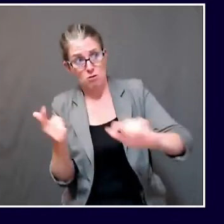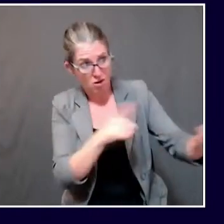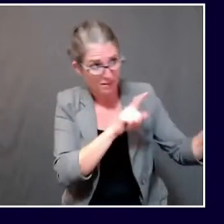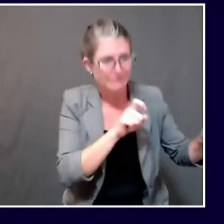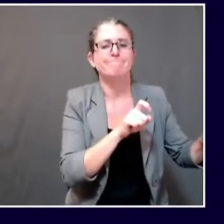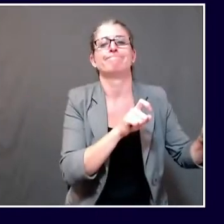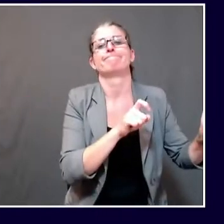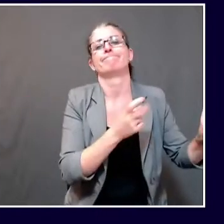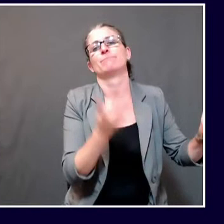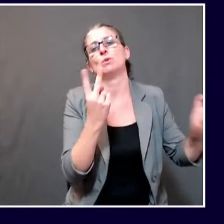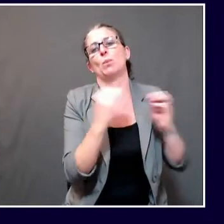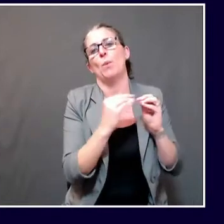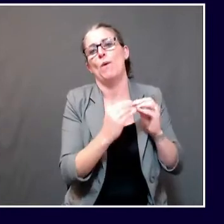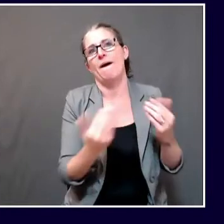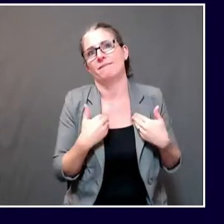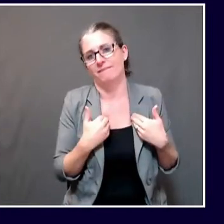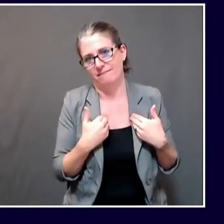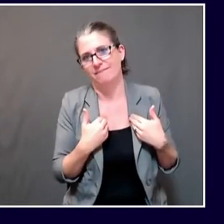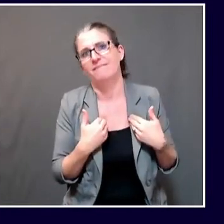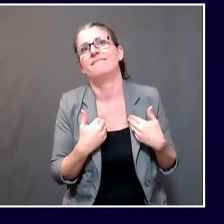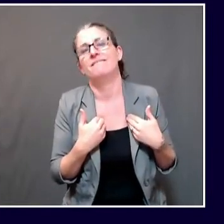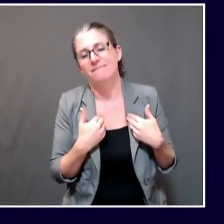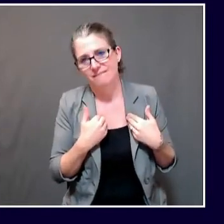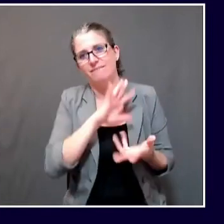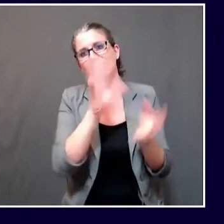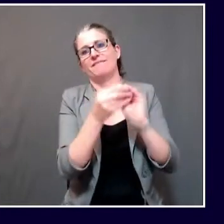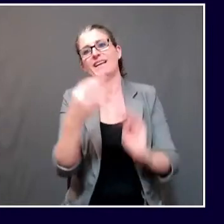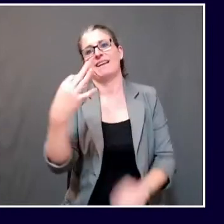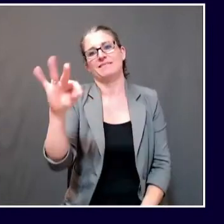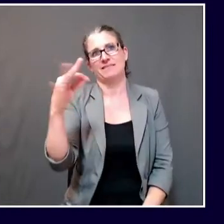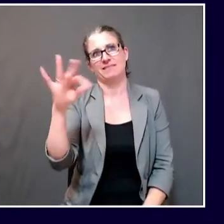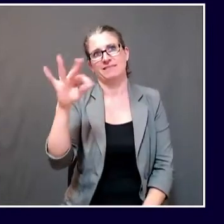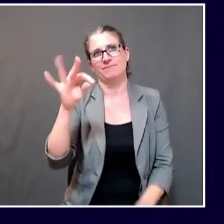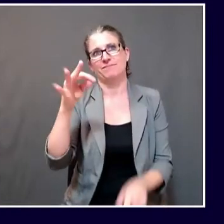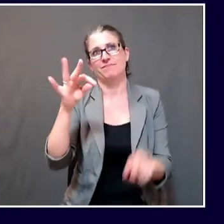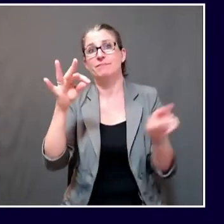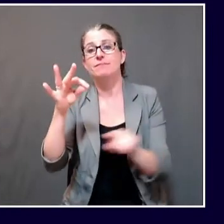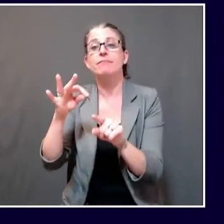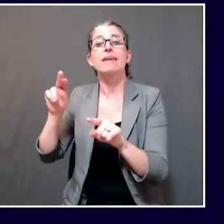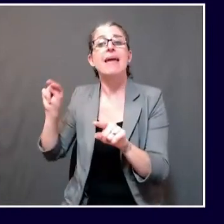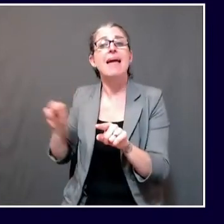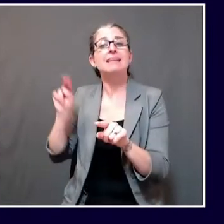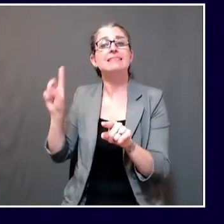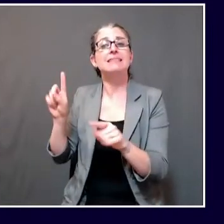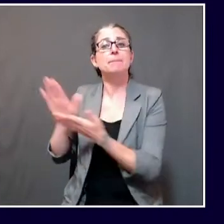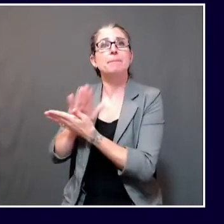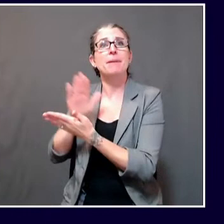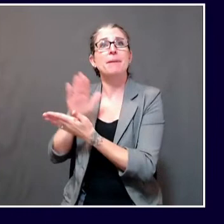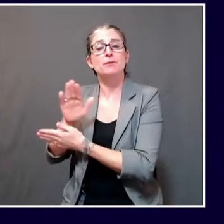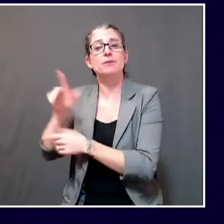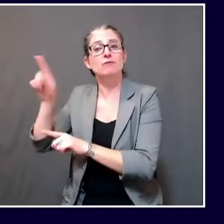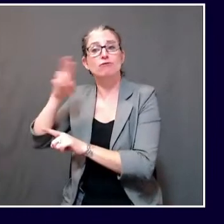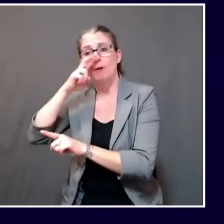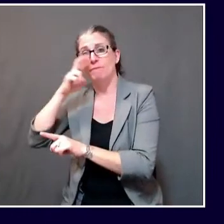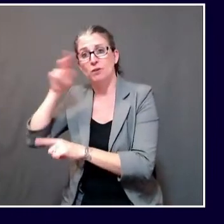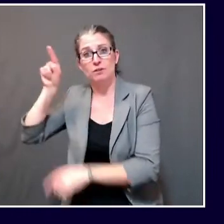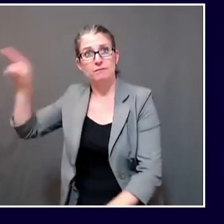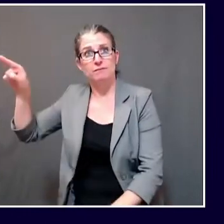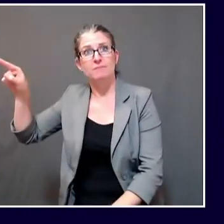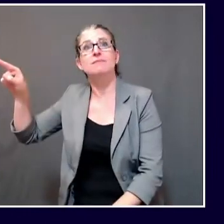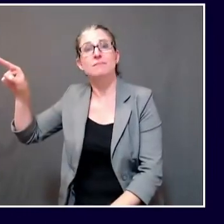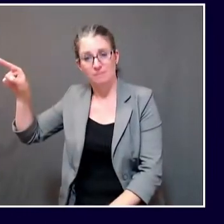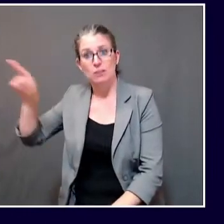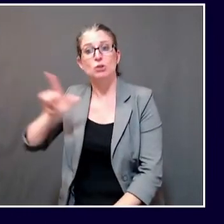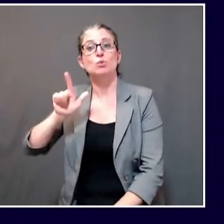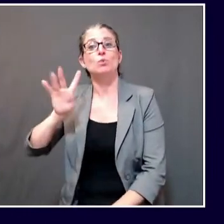Finally, at the ND Paper facility in Rumford, there are a total of 24 cases that have cumulatively